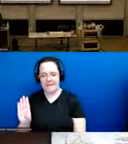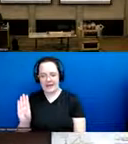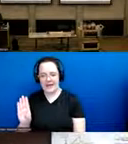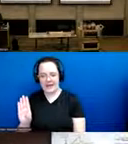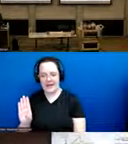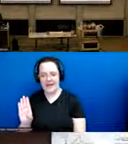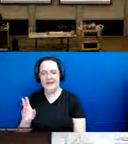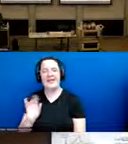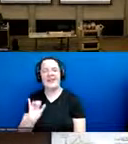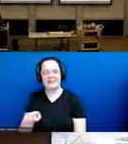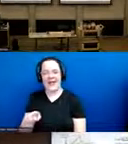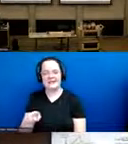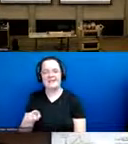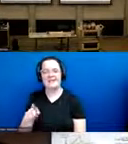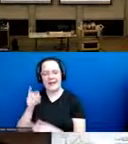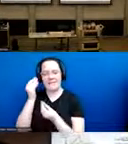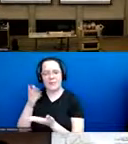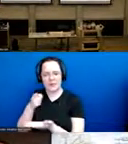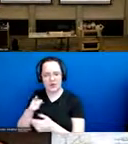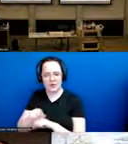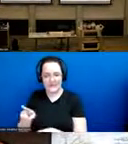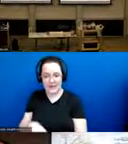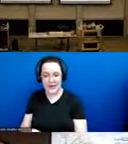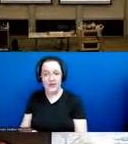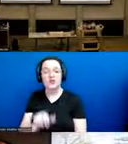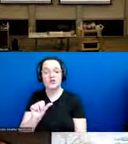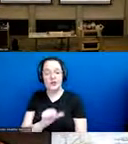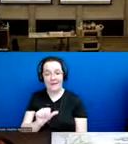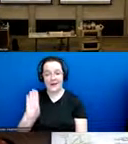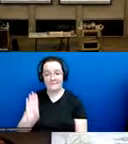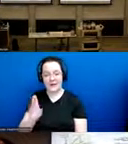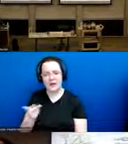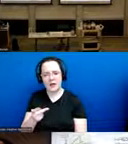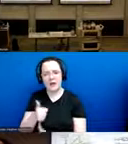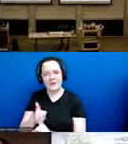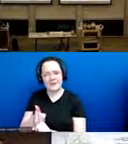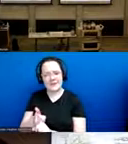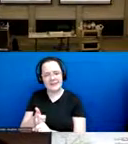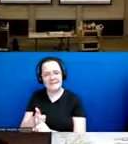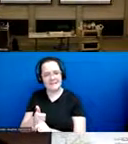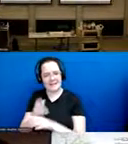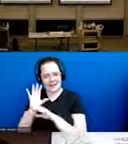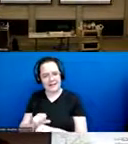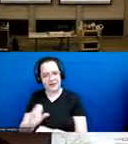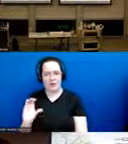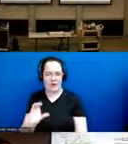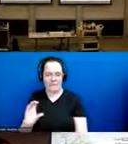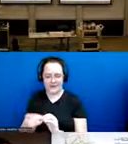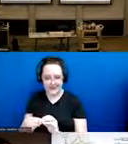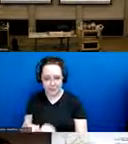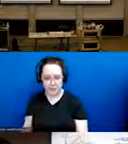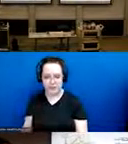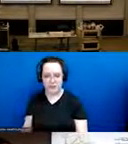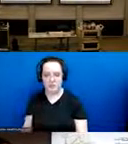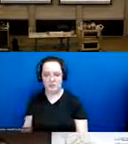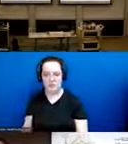that you're sending, right? So alpha and beta are classical coefficients. They are complex numbers, right? So then you can think that